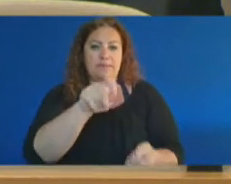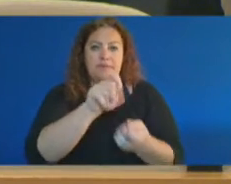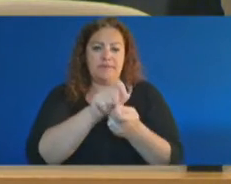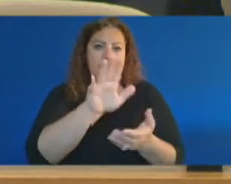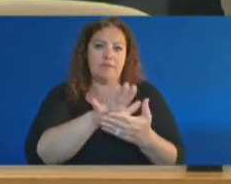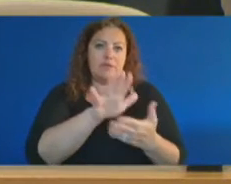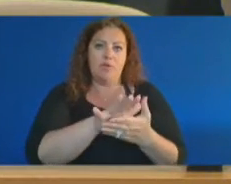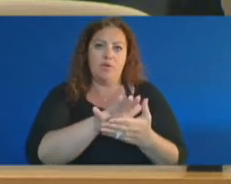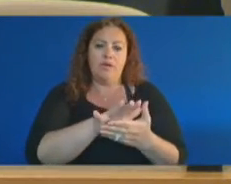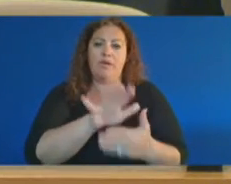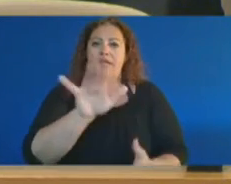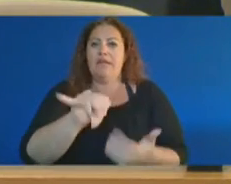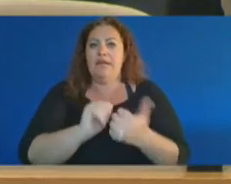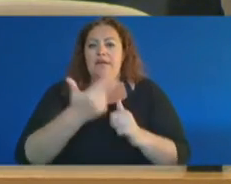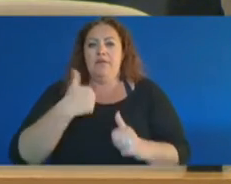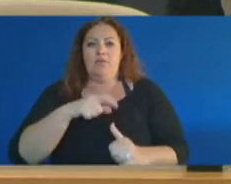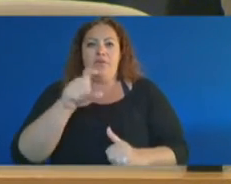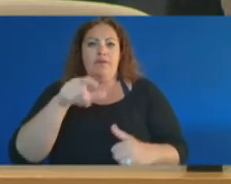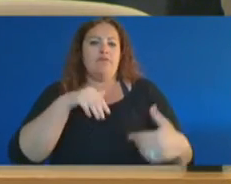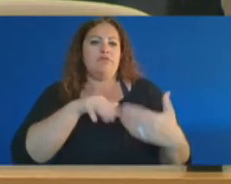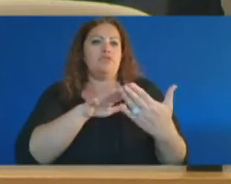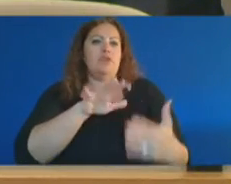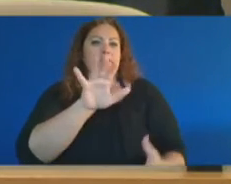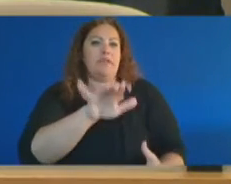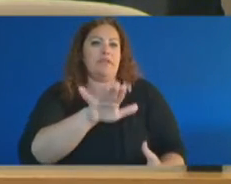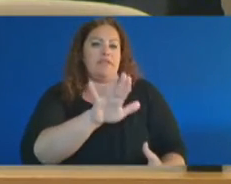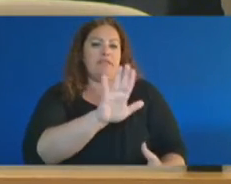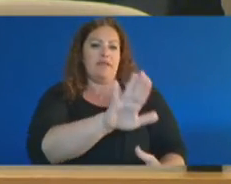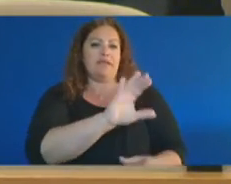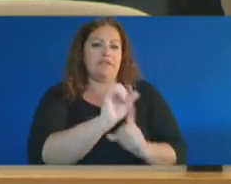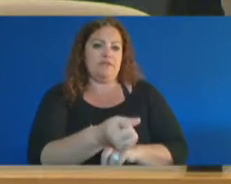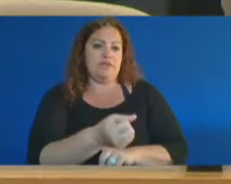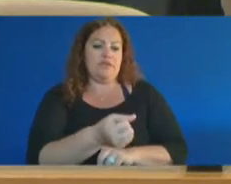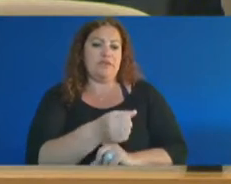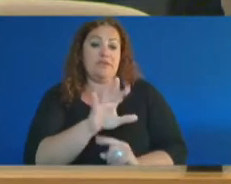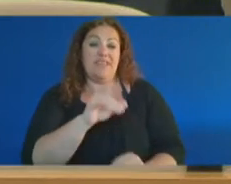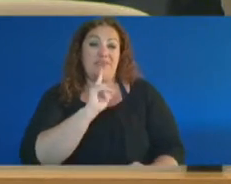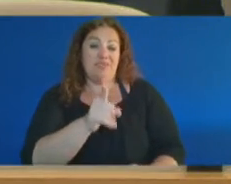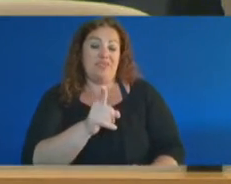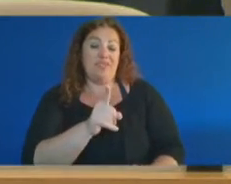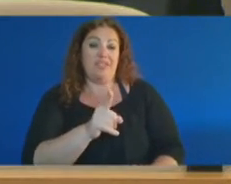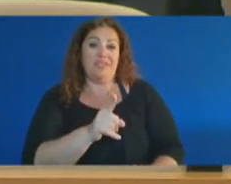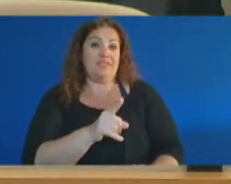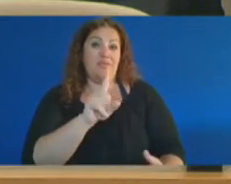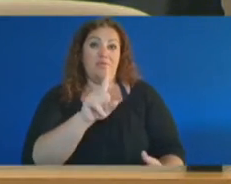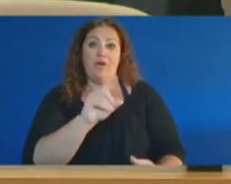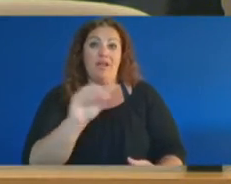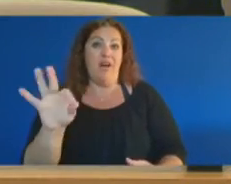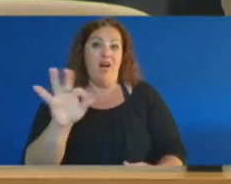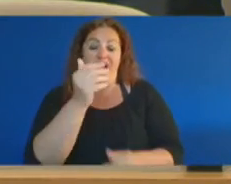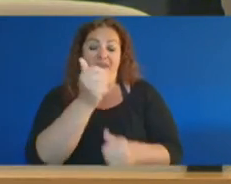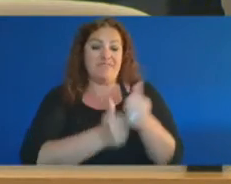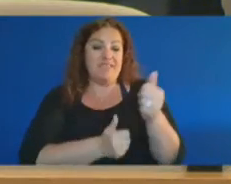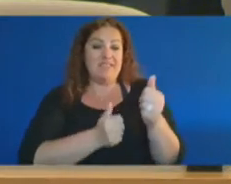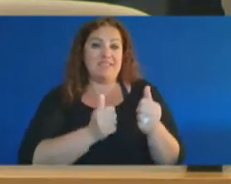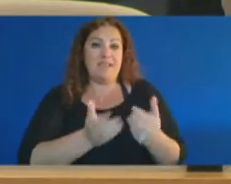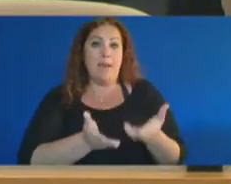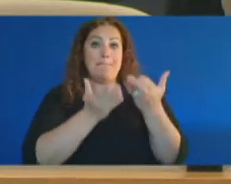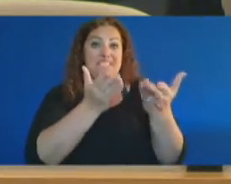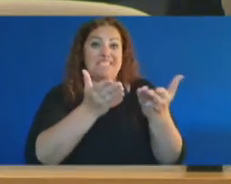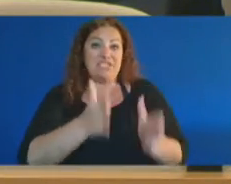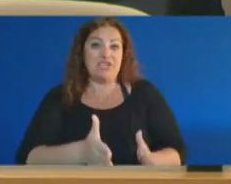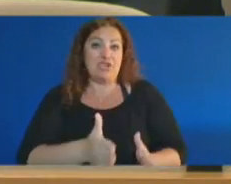that we typically have to address those sorts of situations so they really are one offs based on each petitioner's